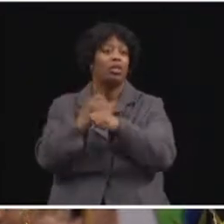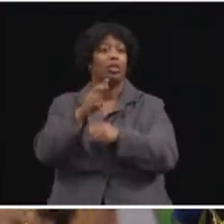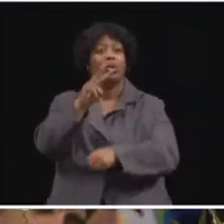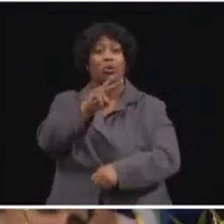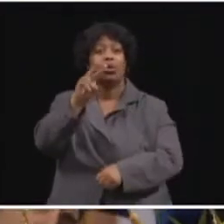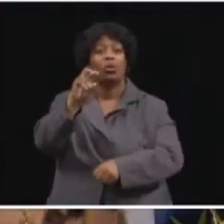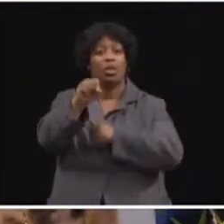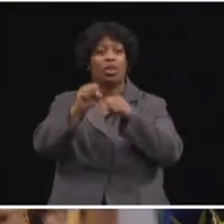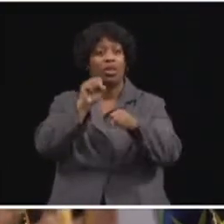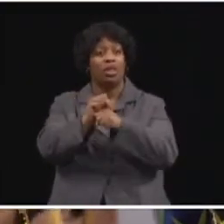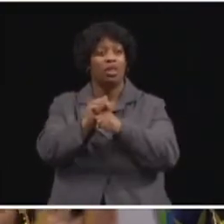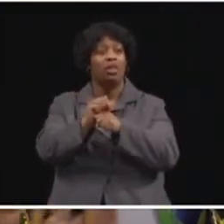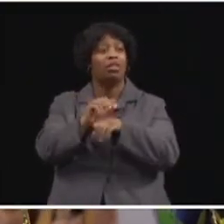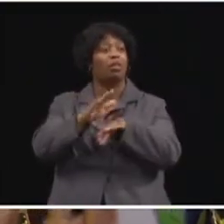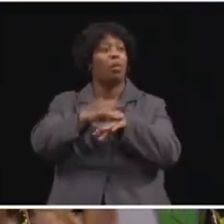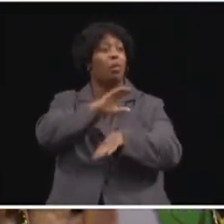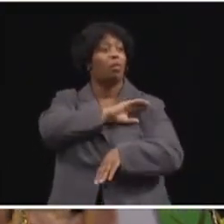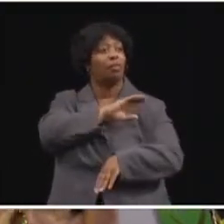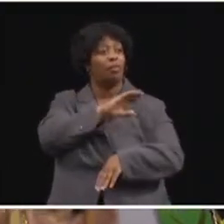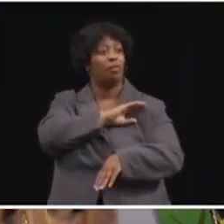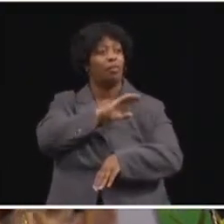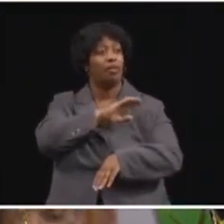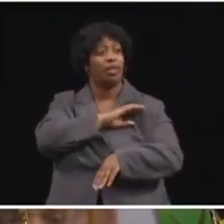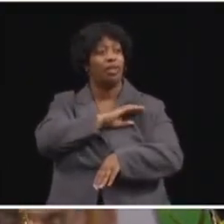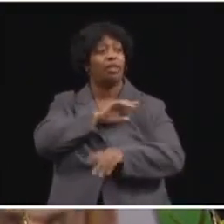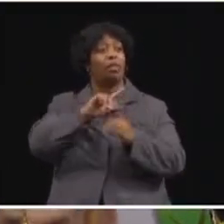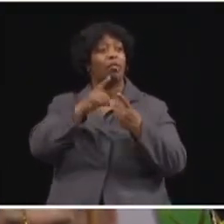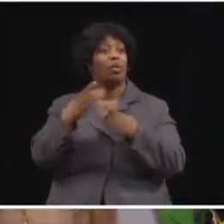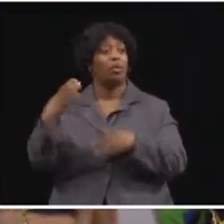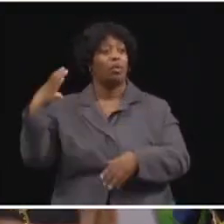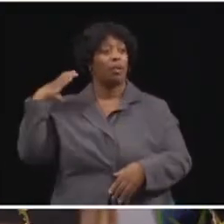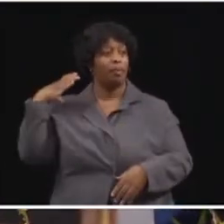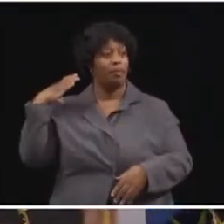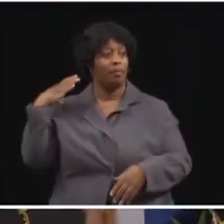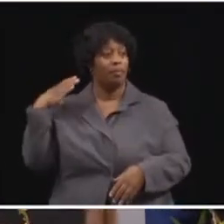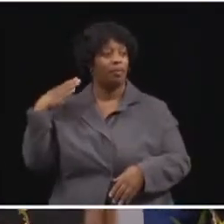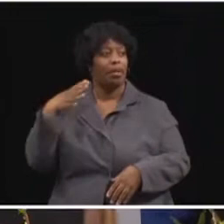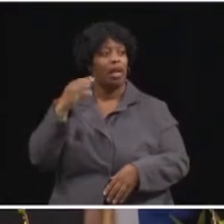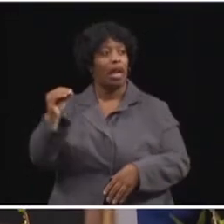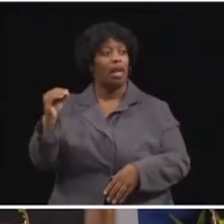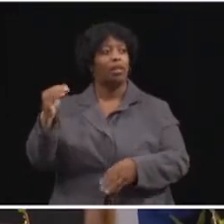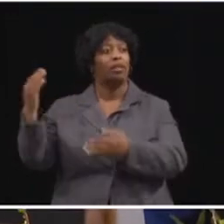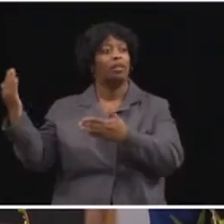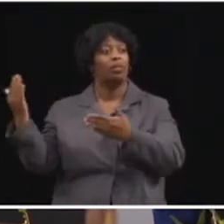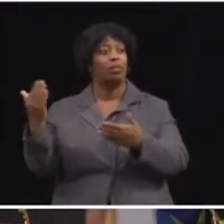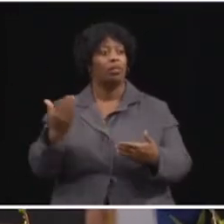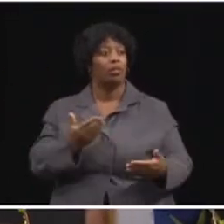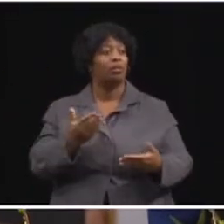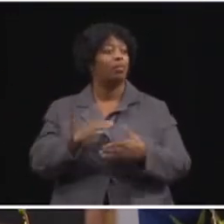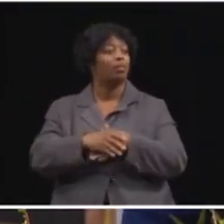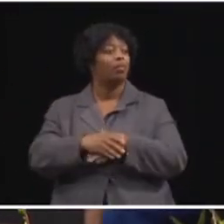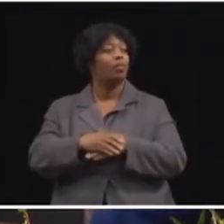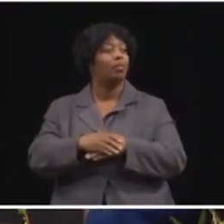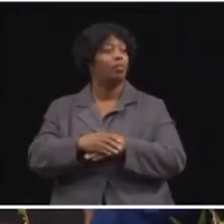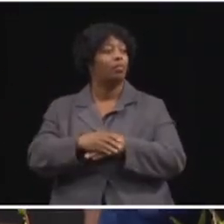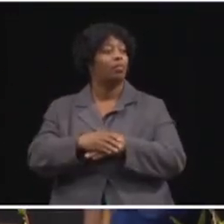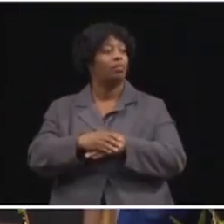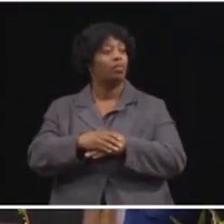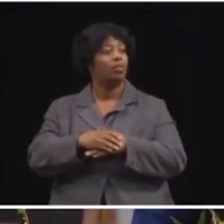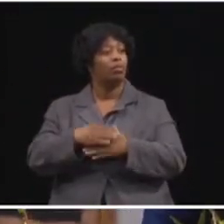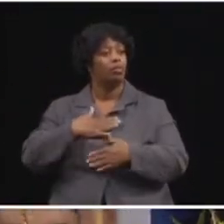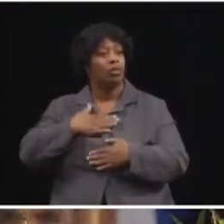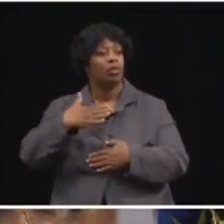years on the New York City Police Force, was a captain, and he brings a sense of